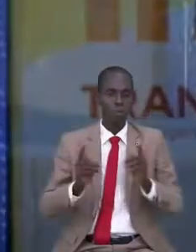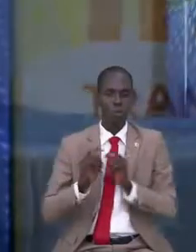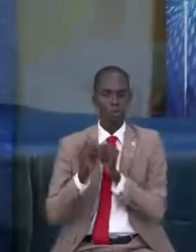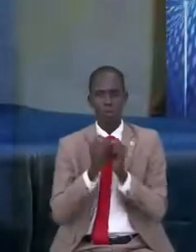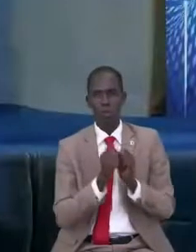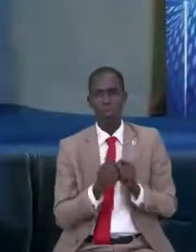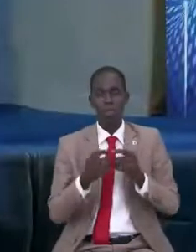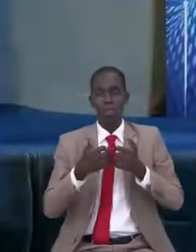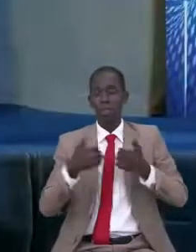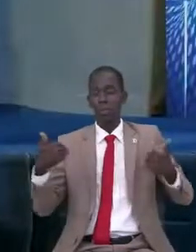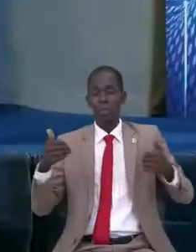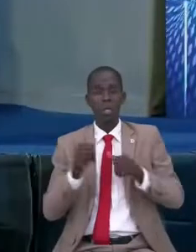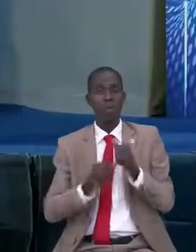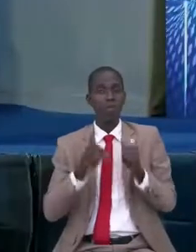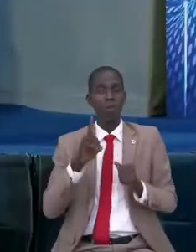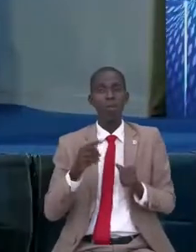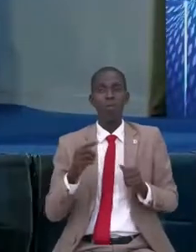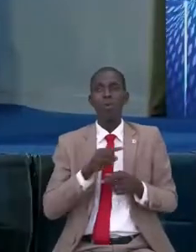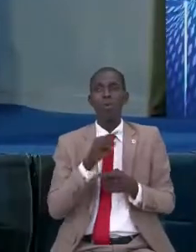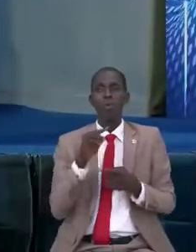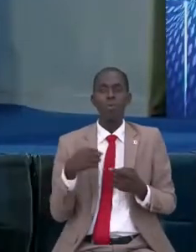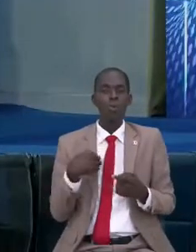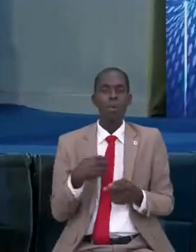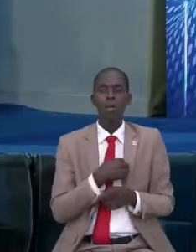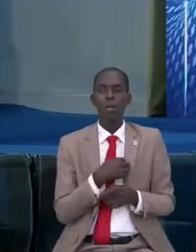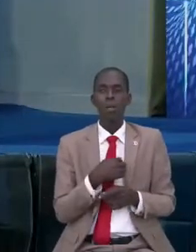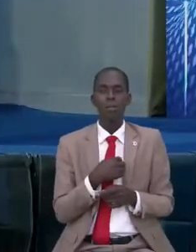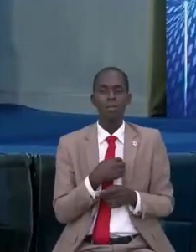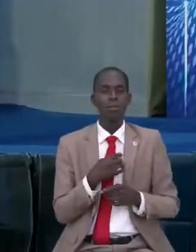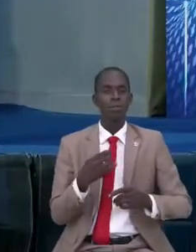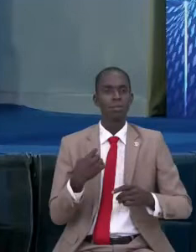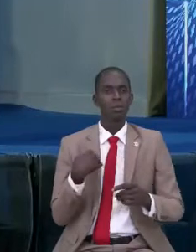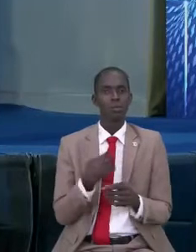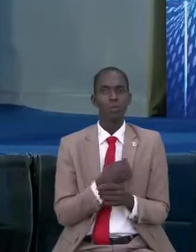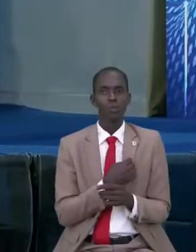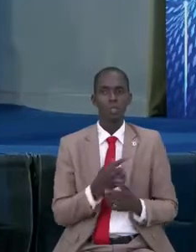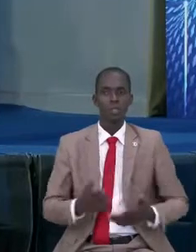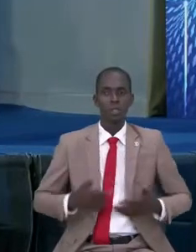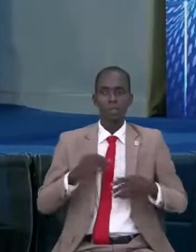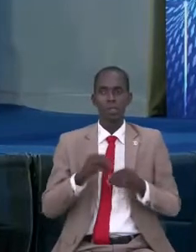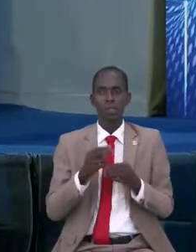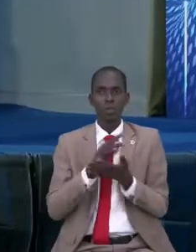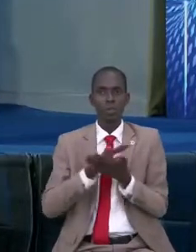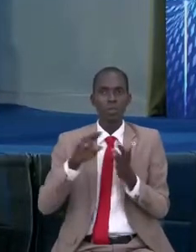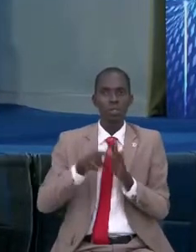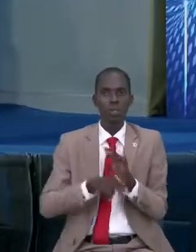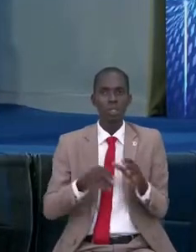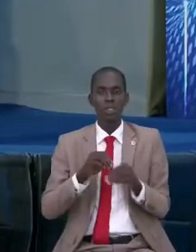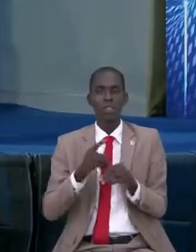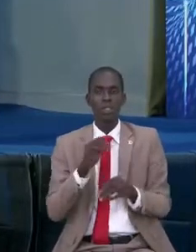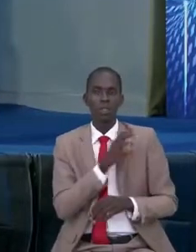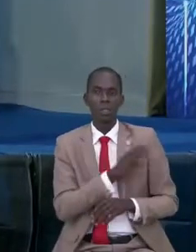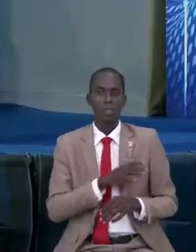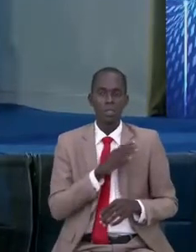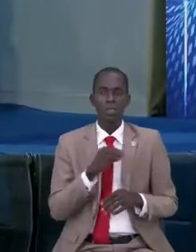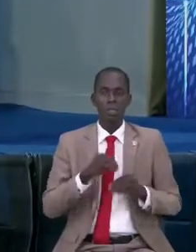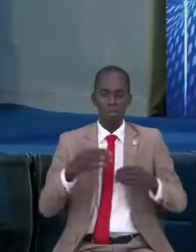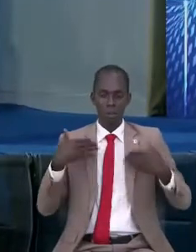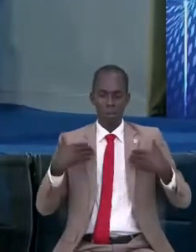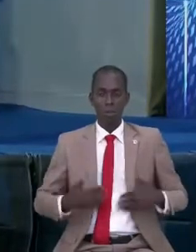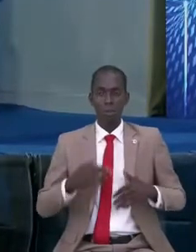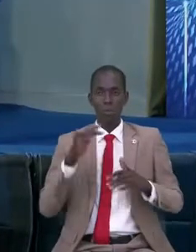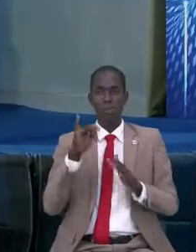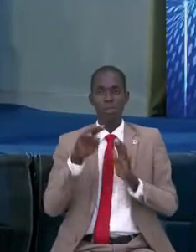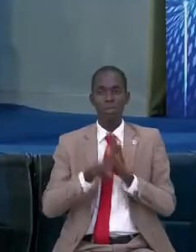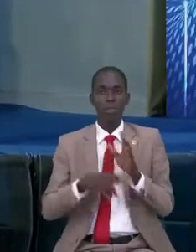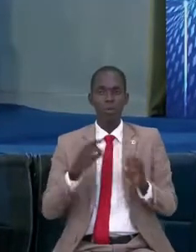separated everywhere, we act and live in the holiness, in the character, in the worthiness of Christ, and